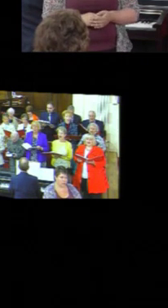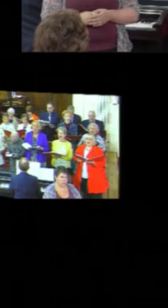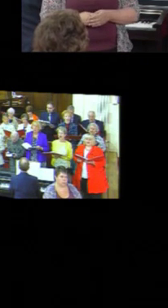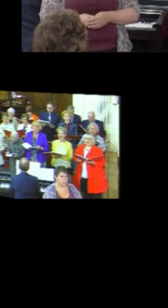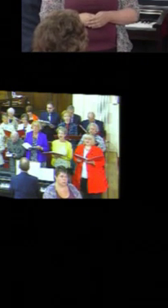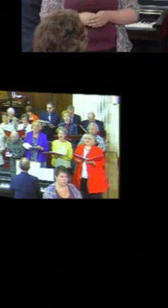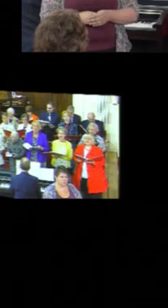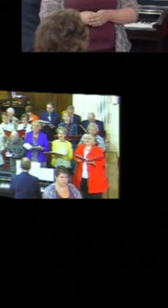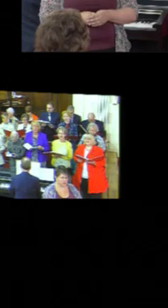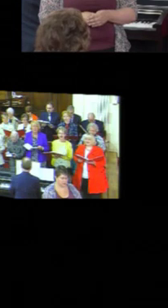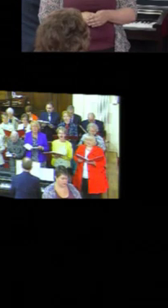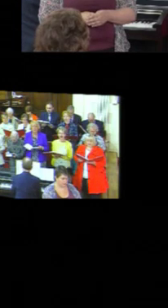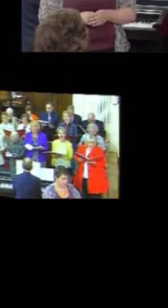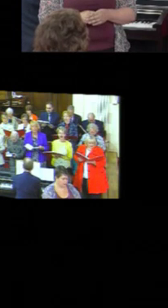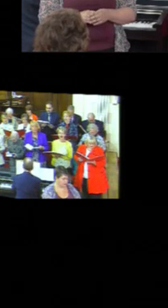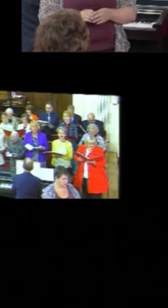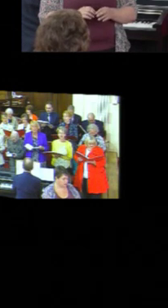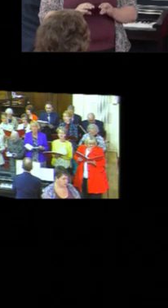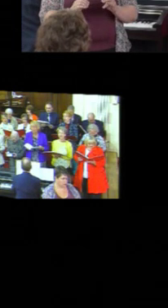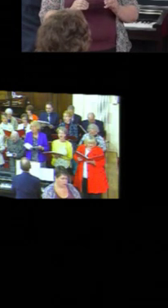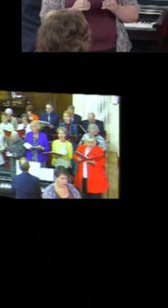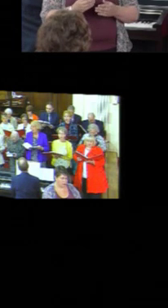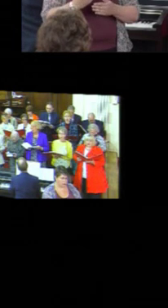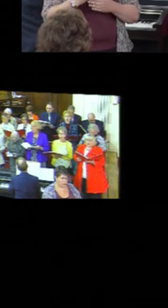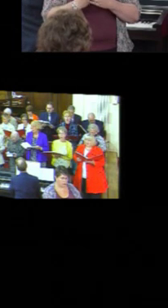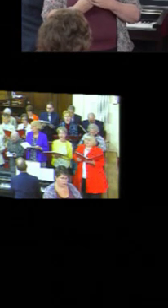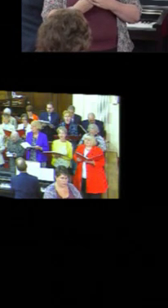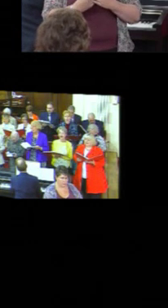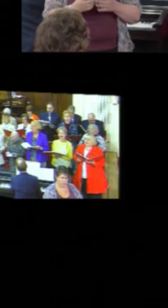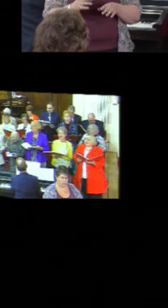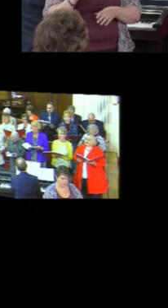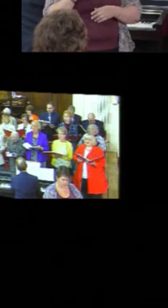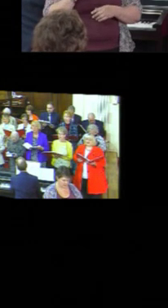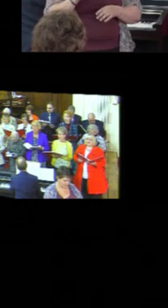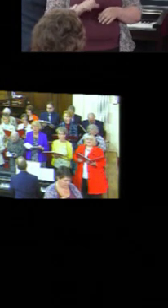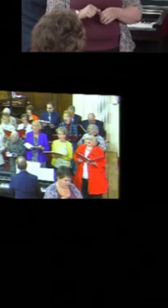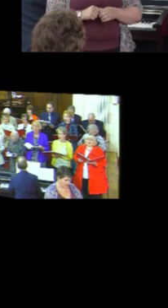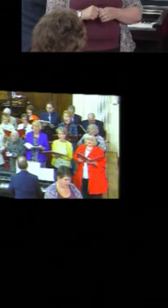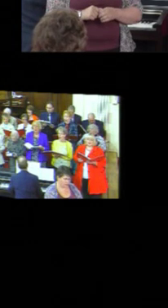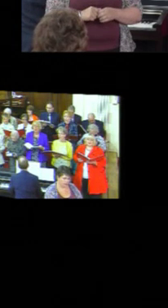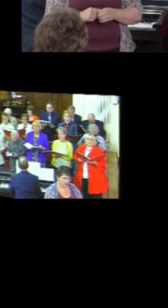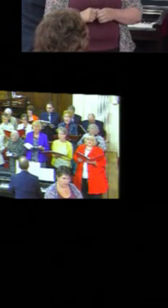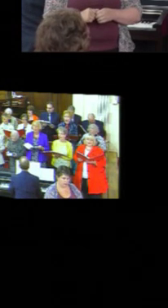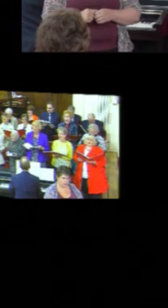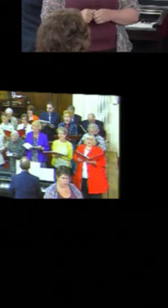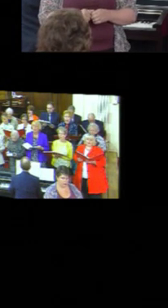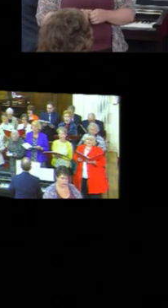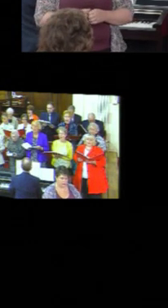No matter what.